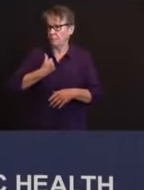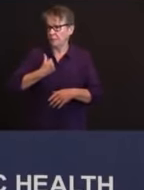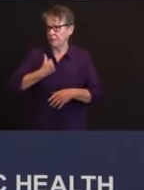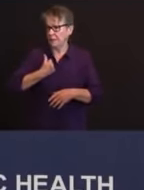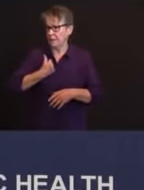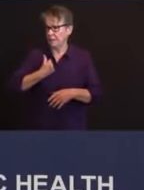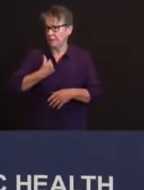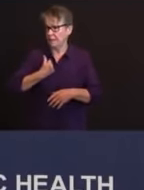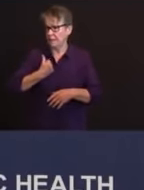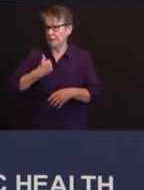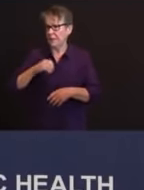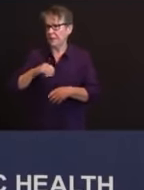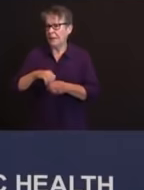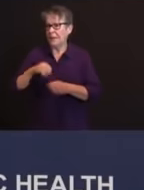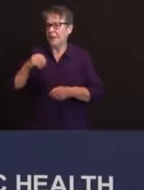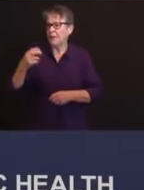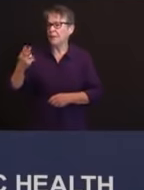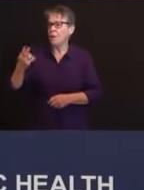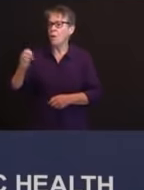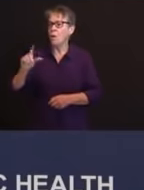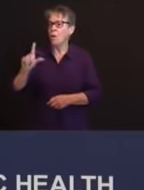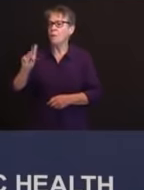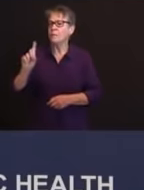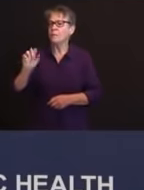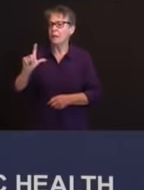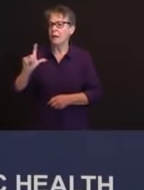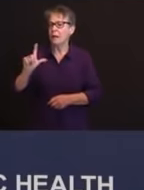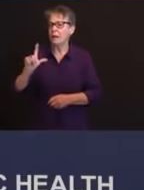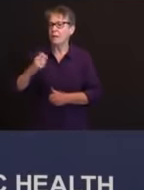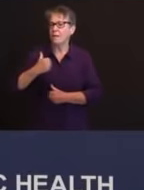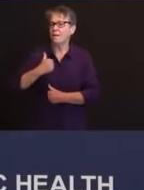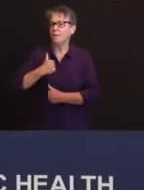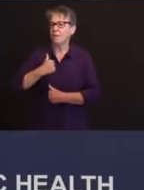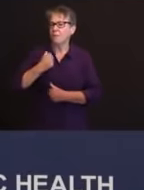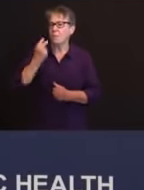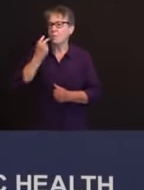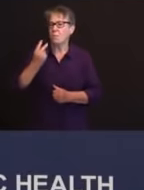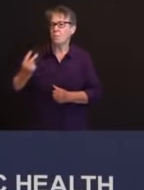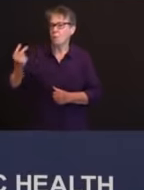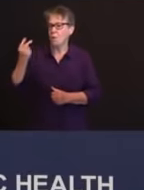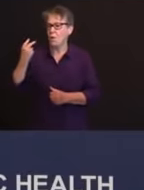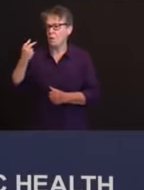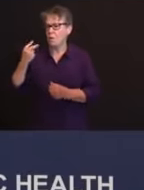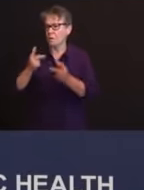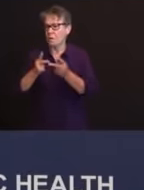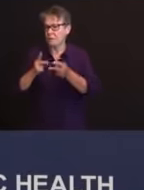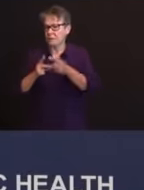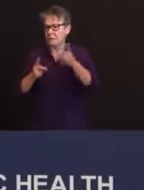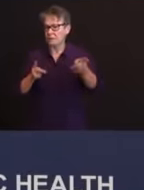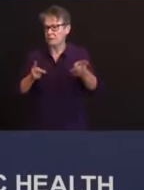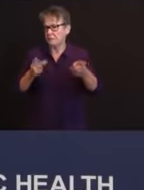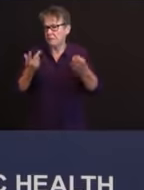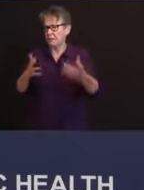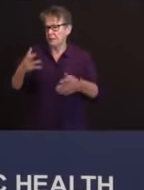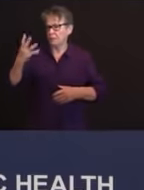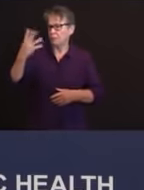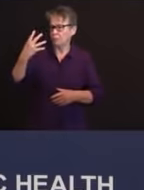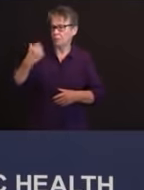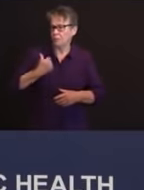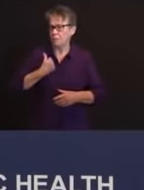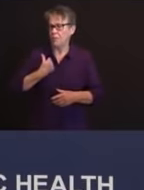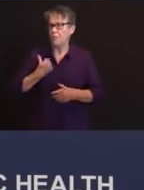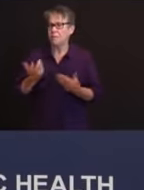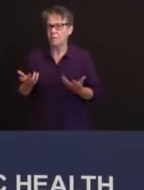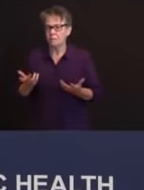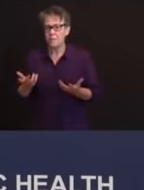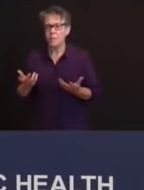well. And I want to thank a whole series of legislators and certainly our DMAVA leadership and every one of our veterans. I want to take